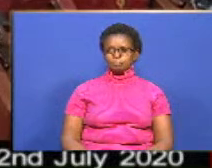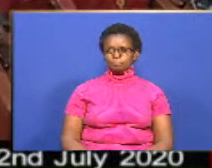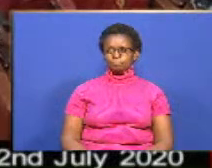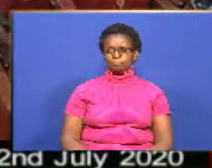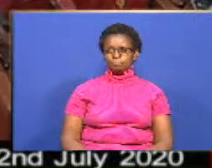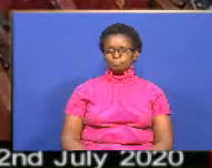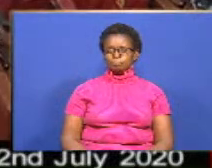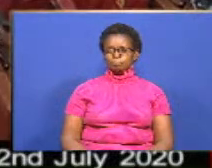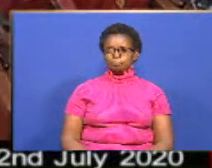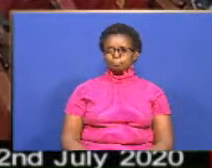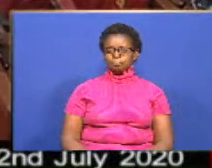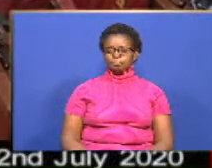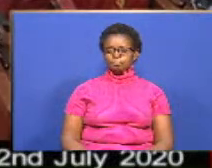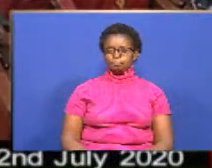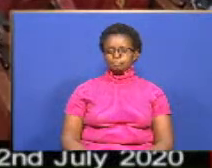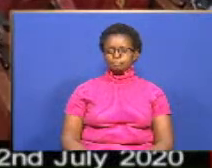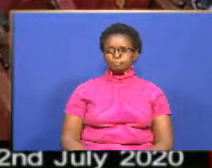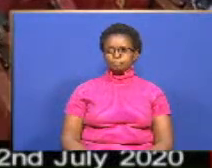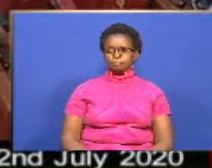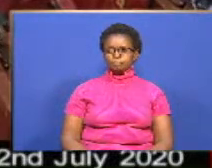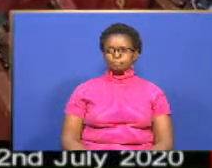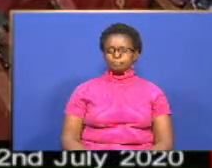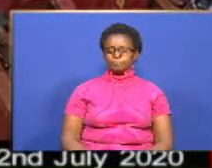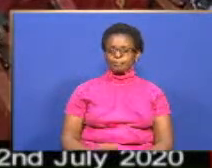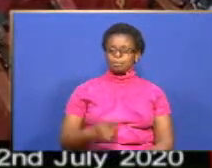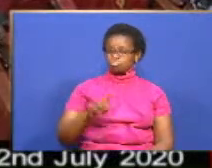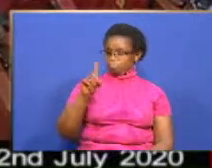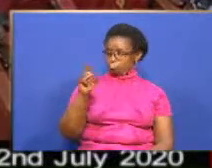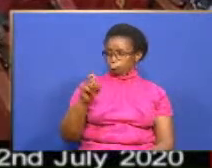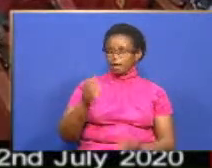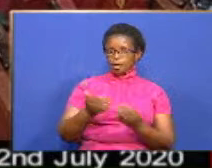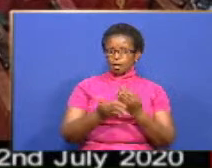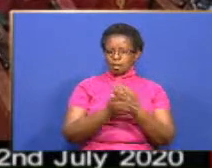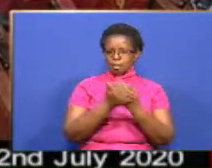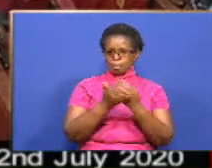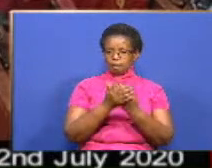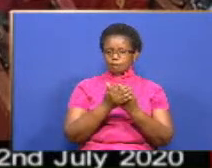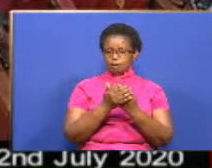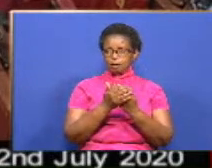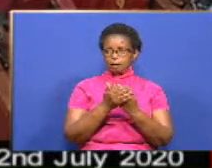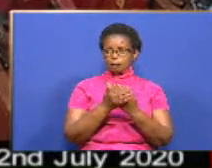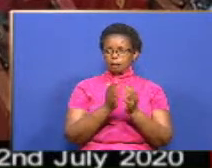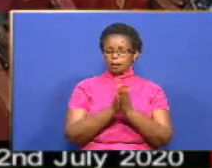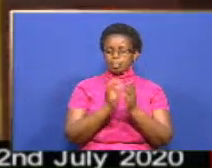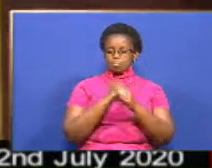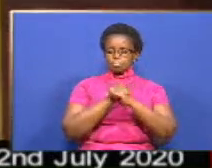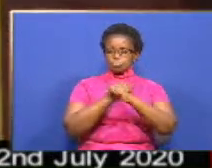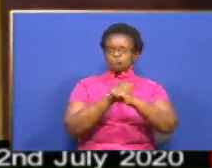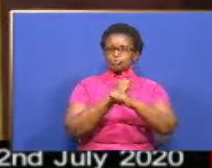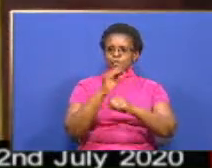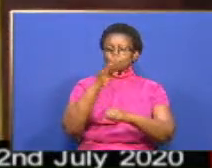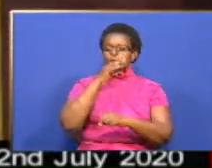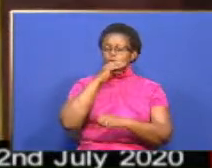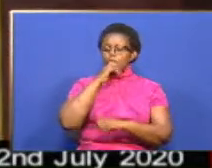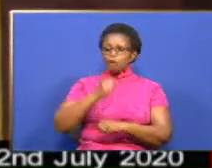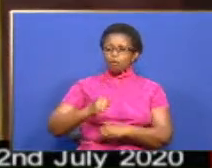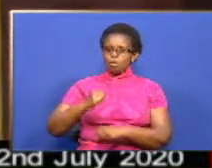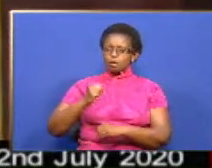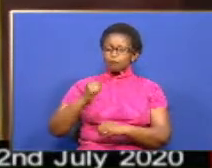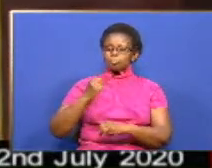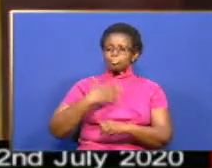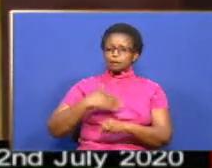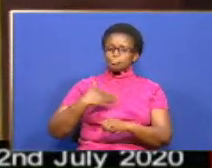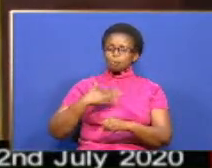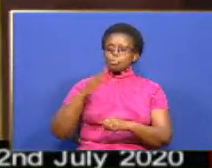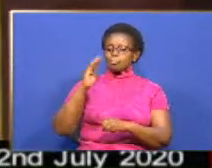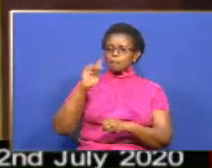I put the question, which is that the care and protection of the older members of society bill,